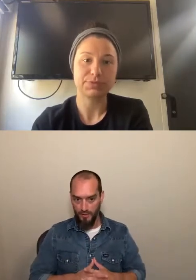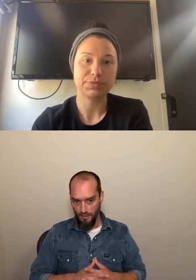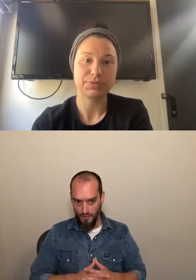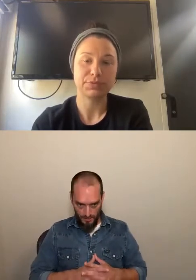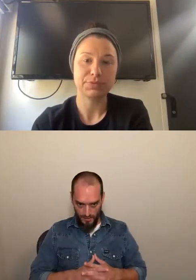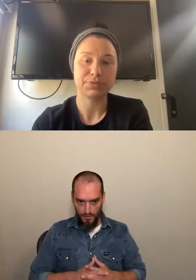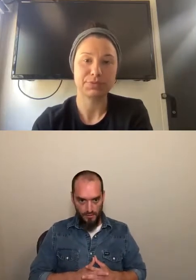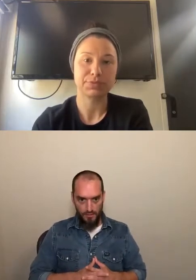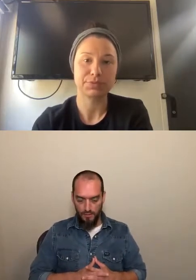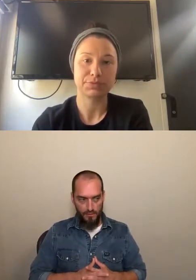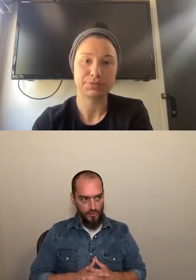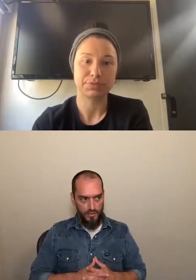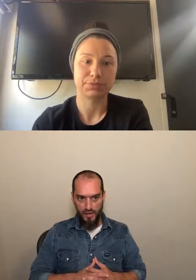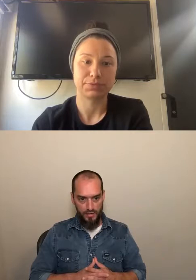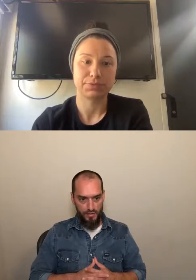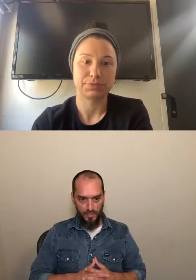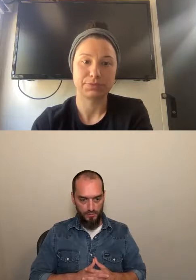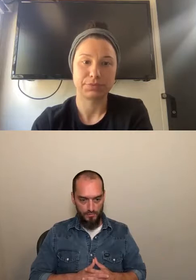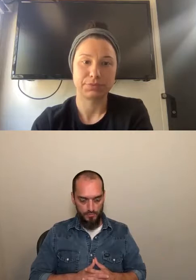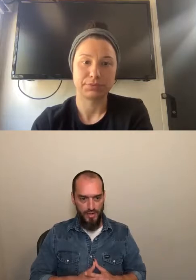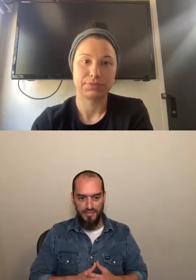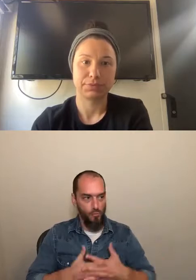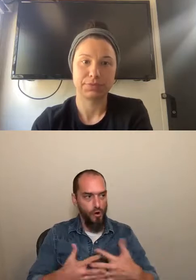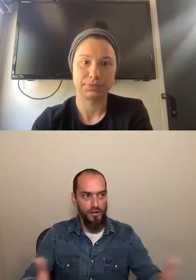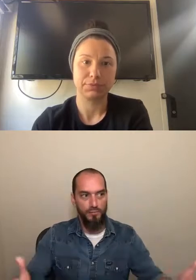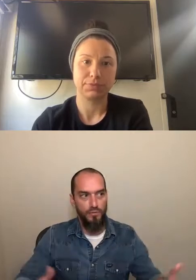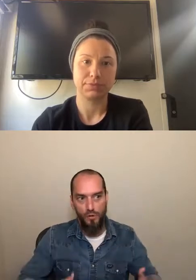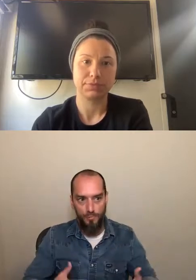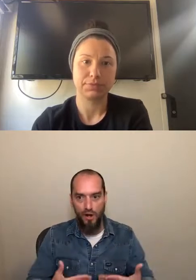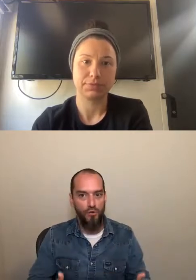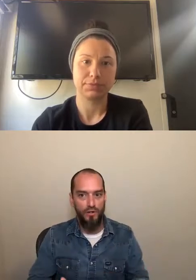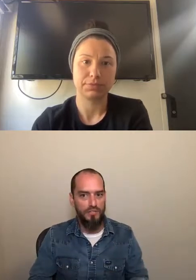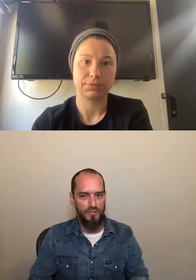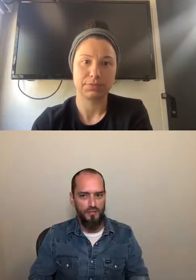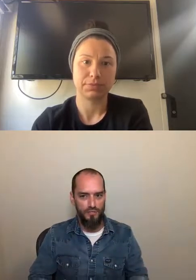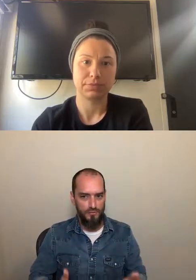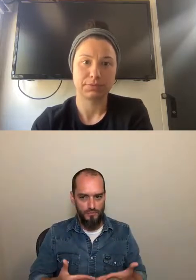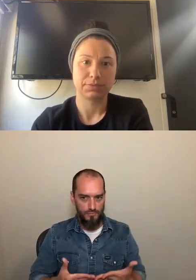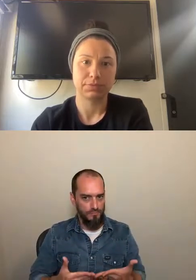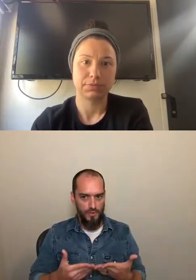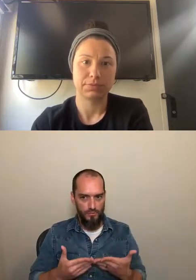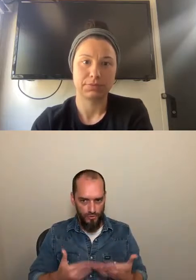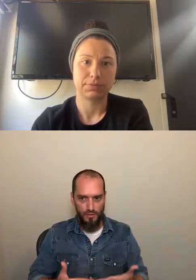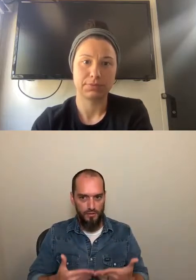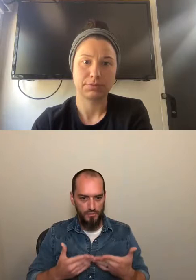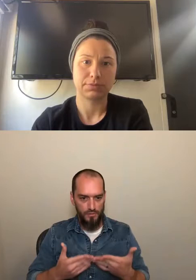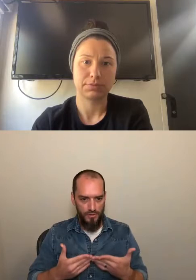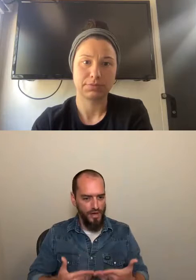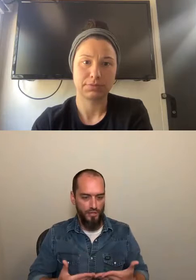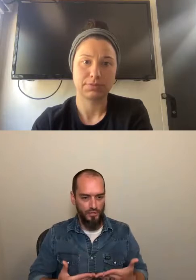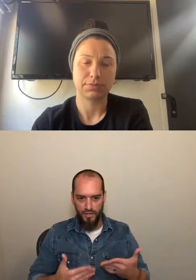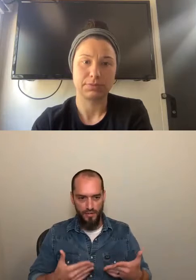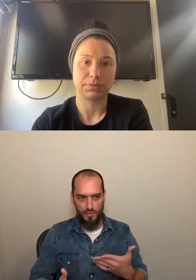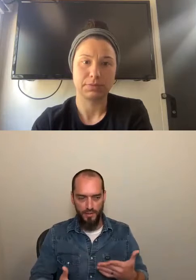me. No one can find anything. But as I'm walking up to the home, I already see the issues. Like, really? We're